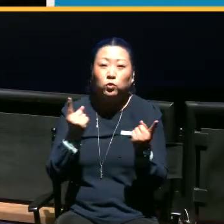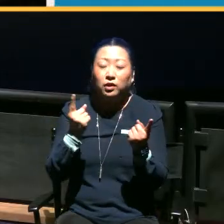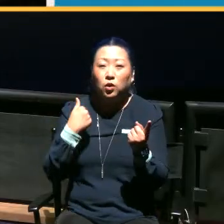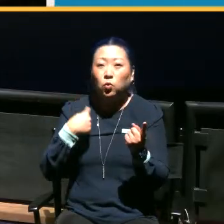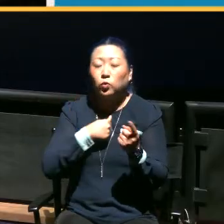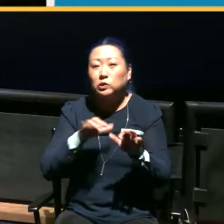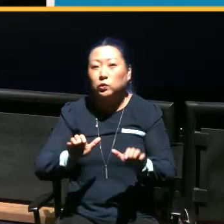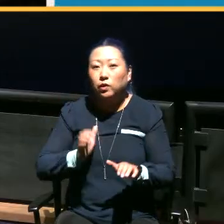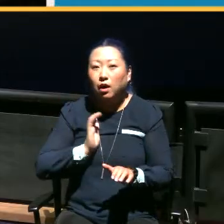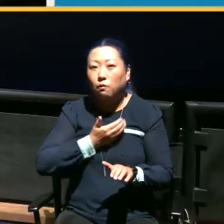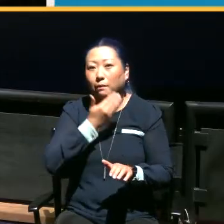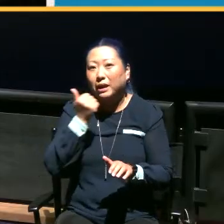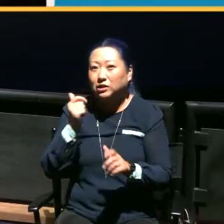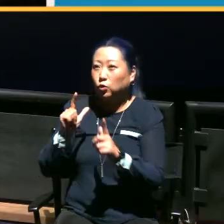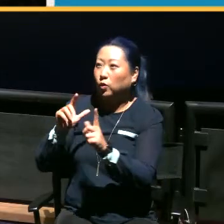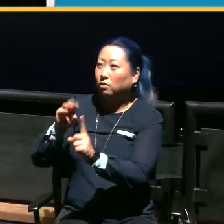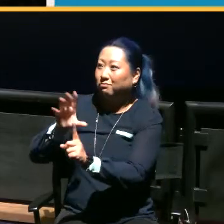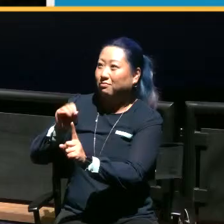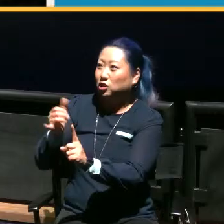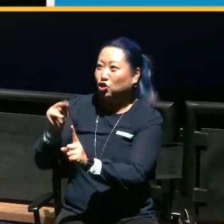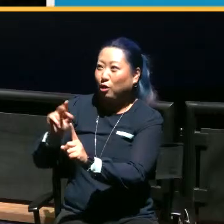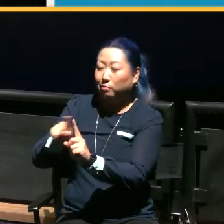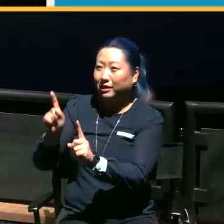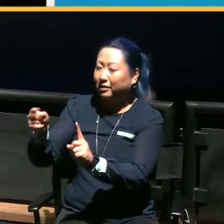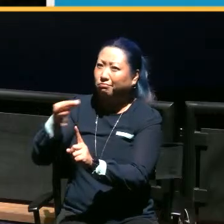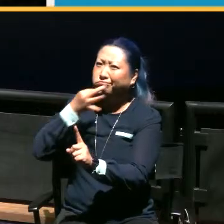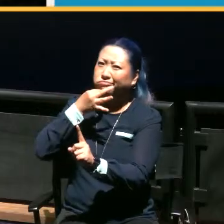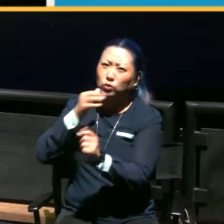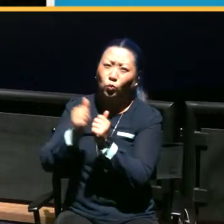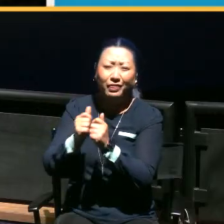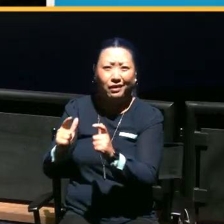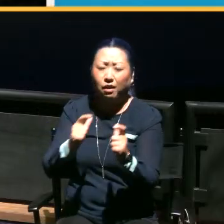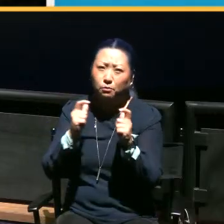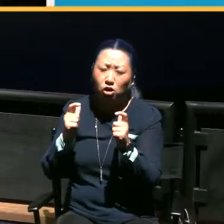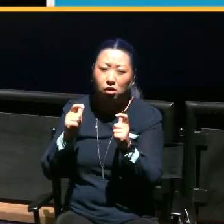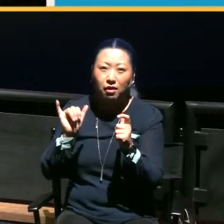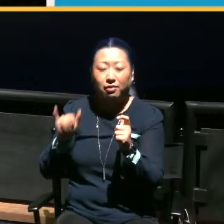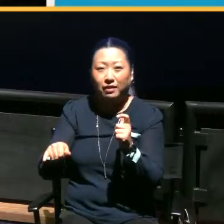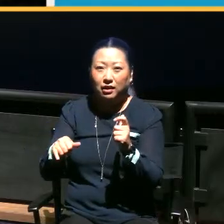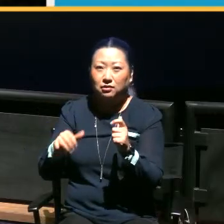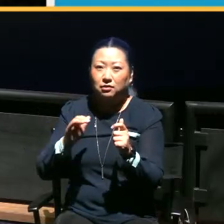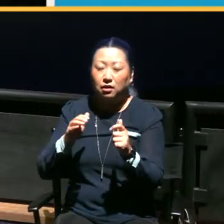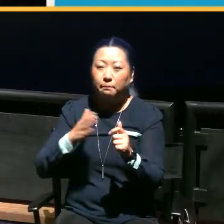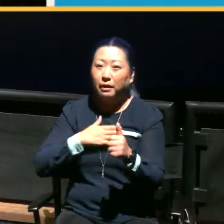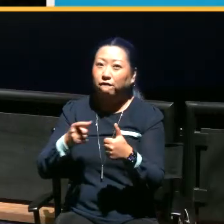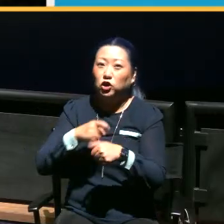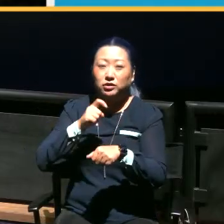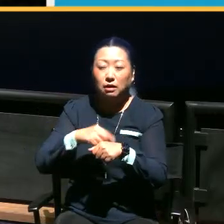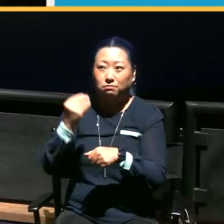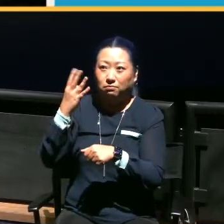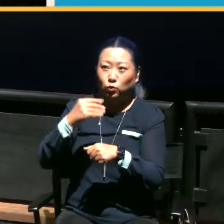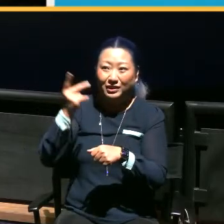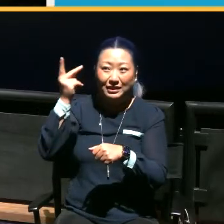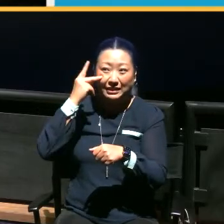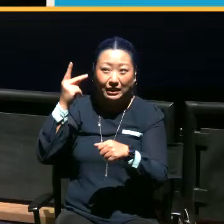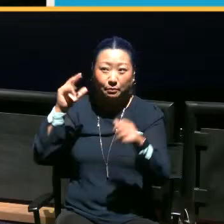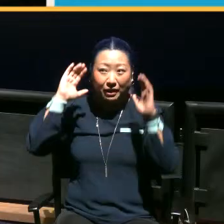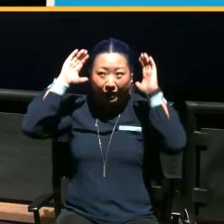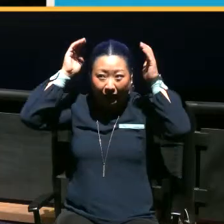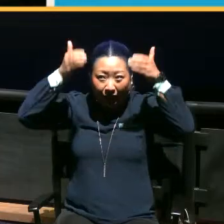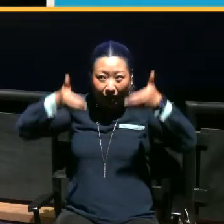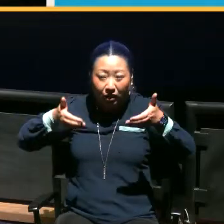best we get to get pictures of John, but he was really good with the camera, and that's me on my very first spacewalk. You can see the Earth reflected in my